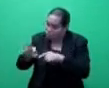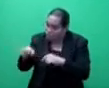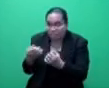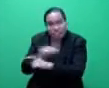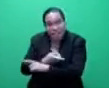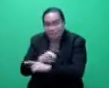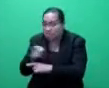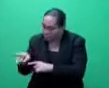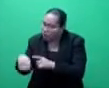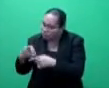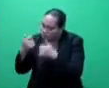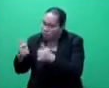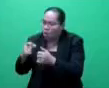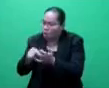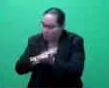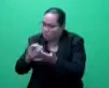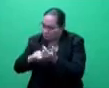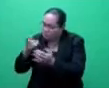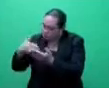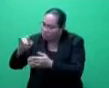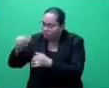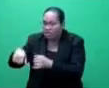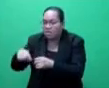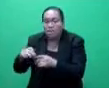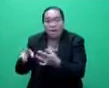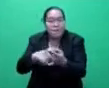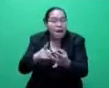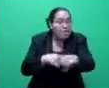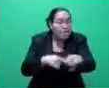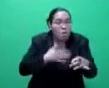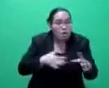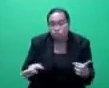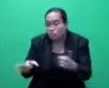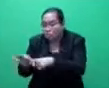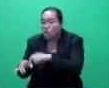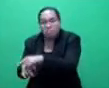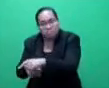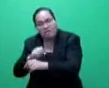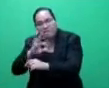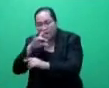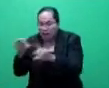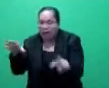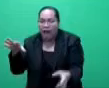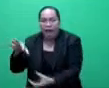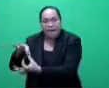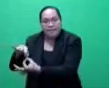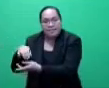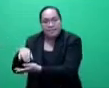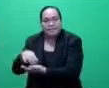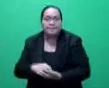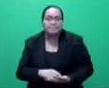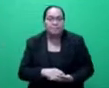don't have to obtain the compliance certificates from the various approving agencies. Finally, we